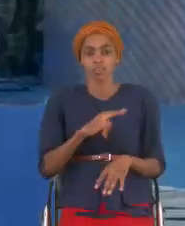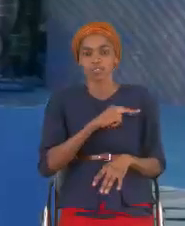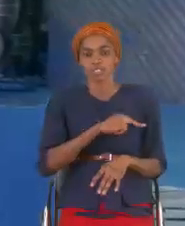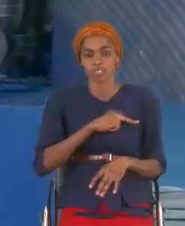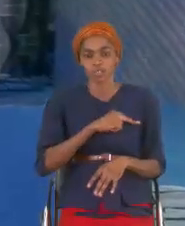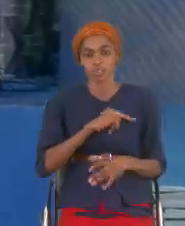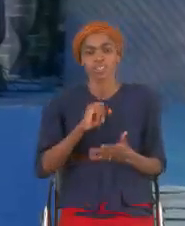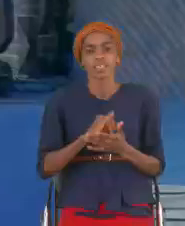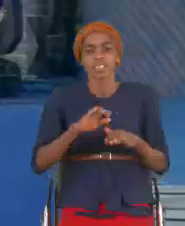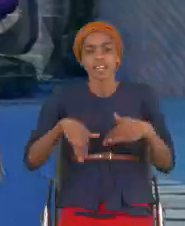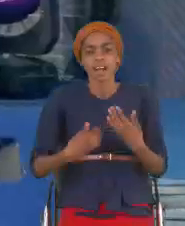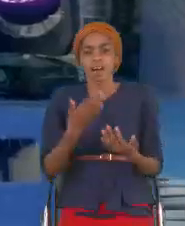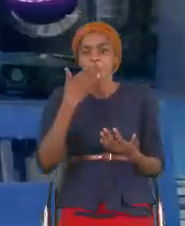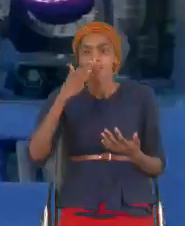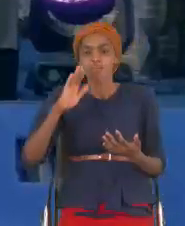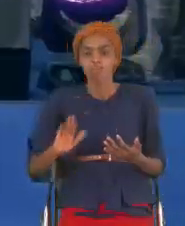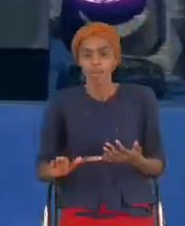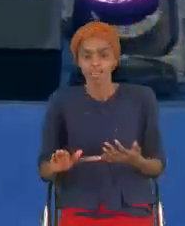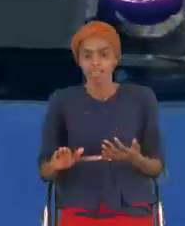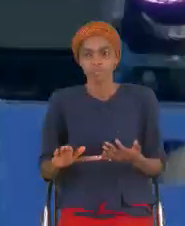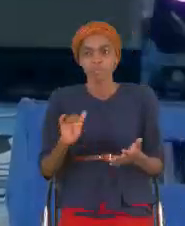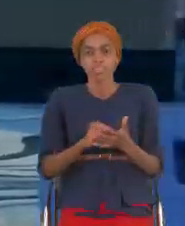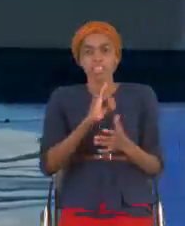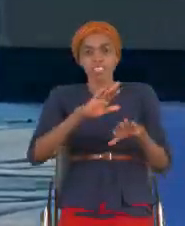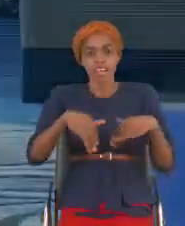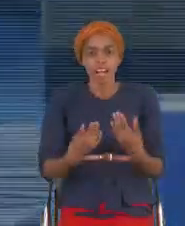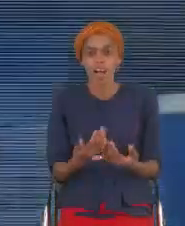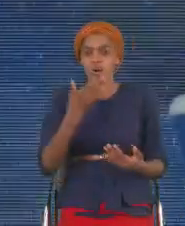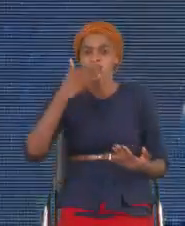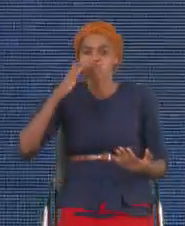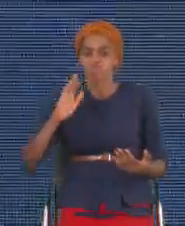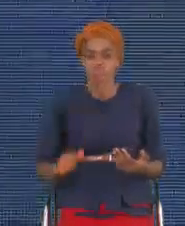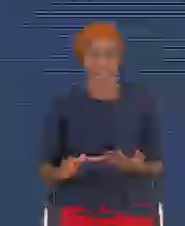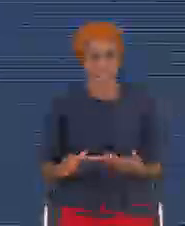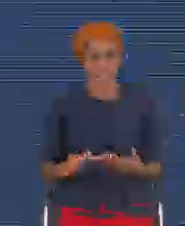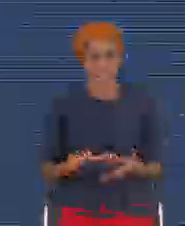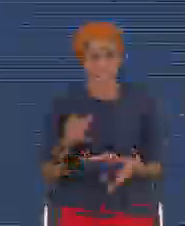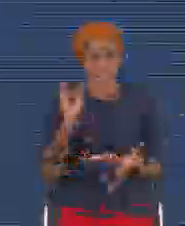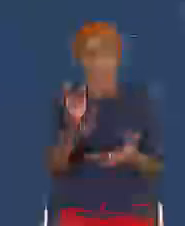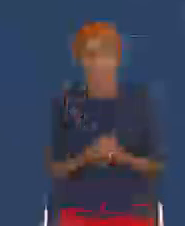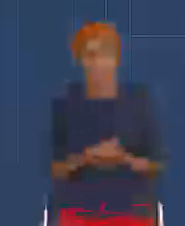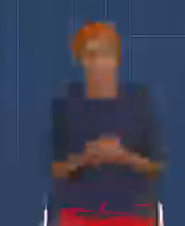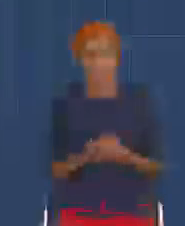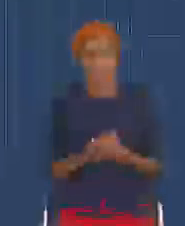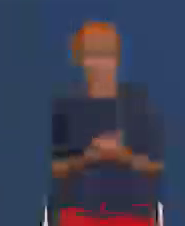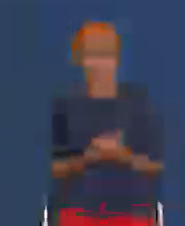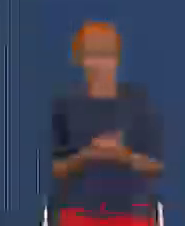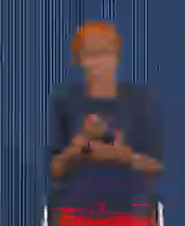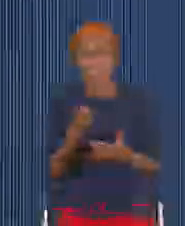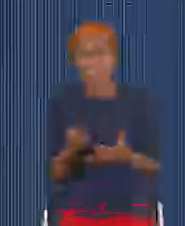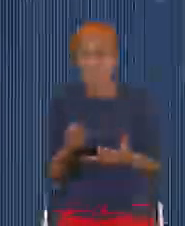how bad, that's how terrible that little member, that